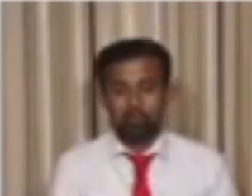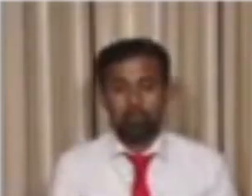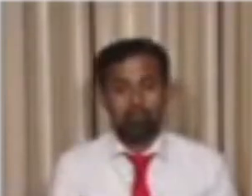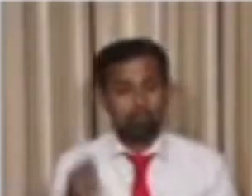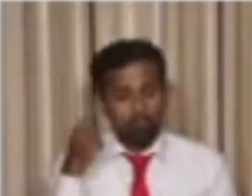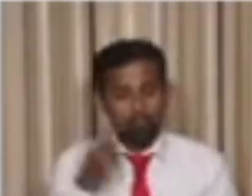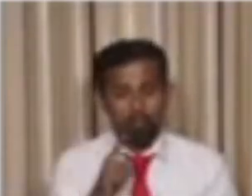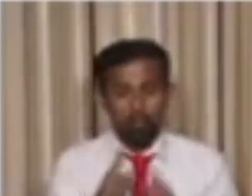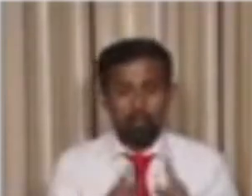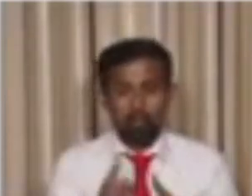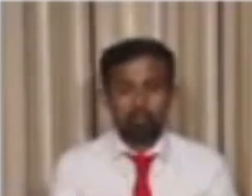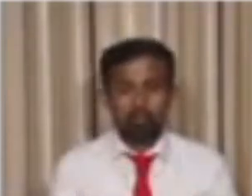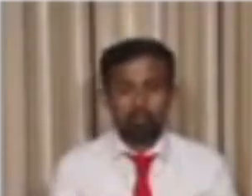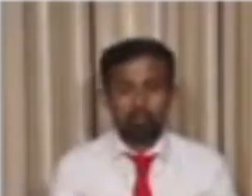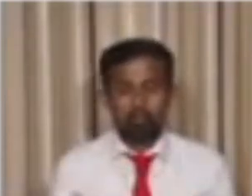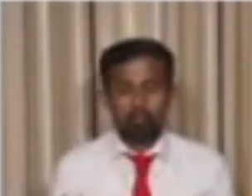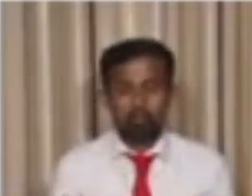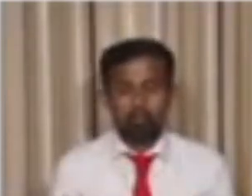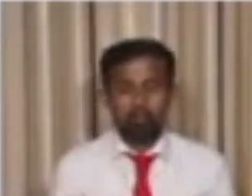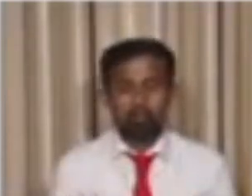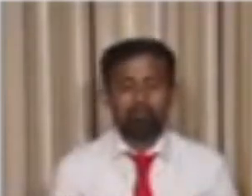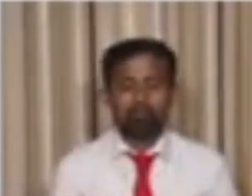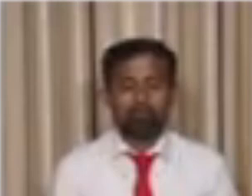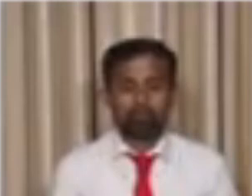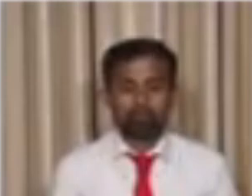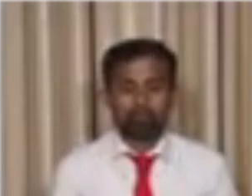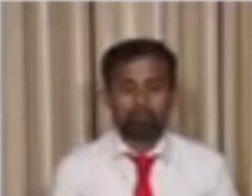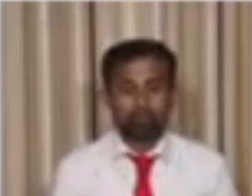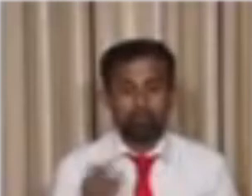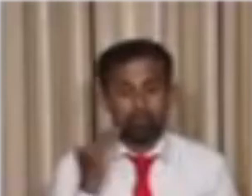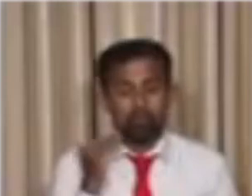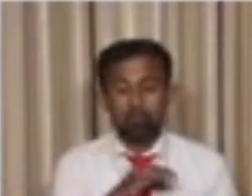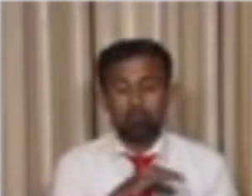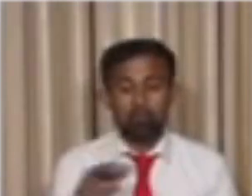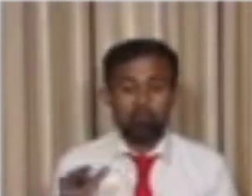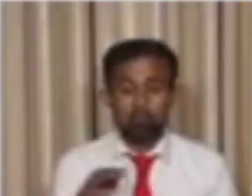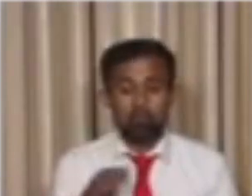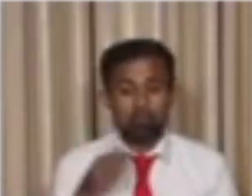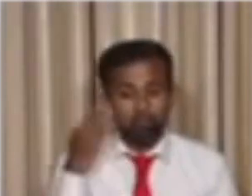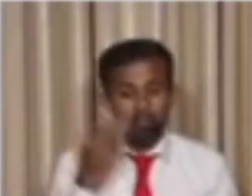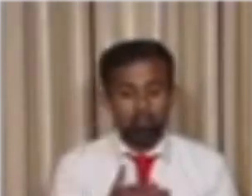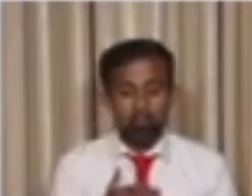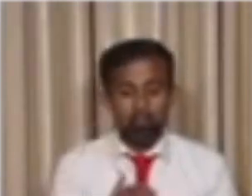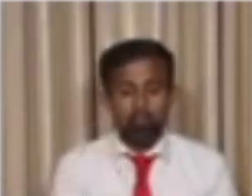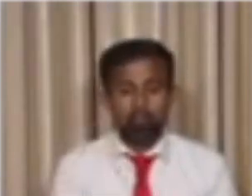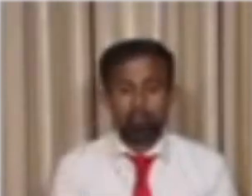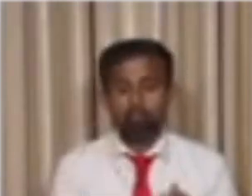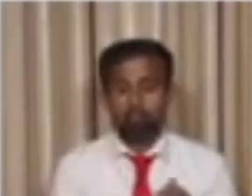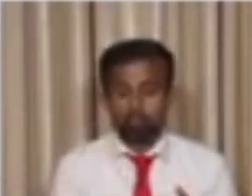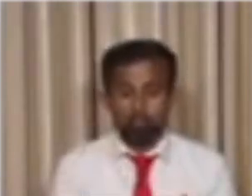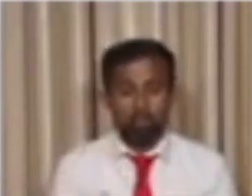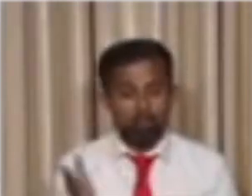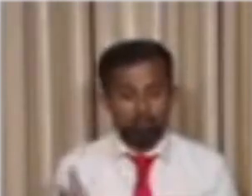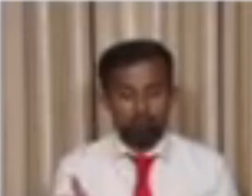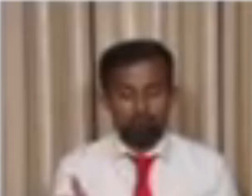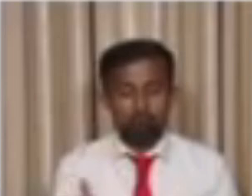that. So I wish to put the record straight with regards to where our